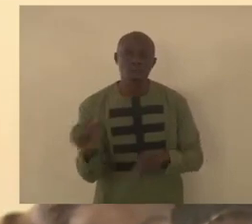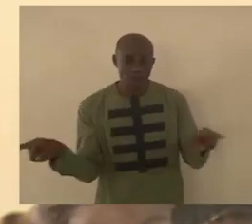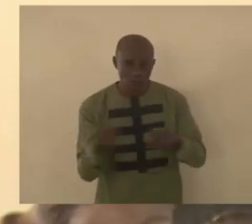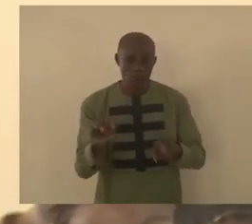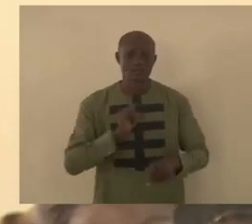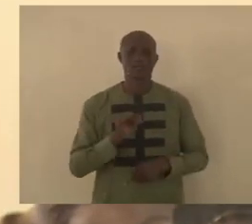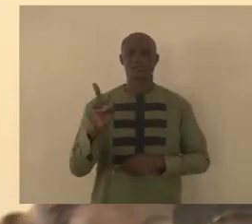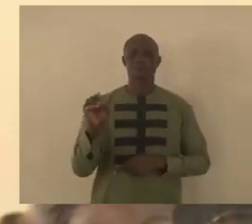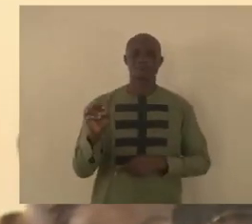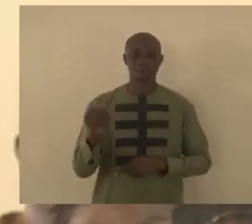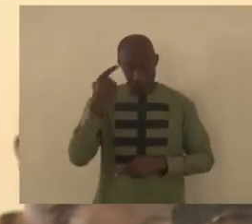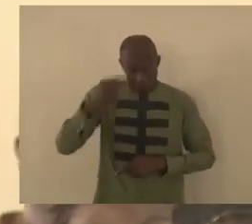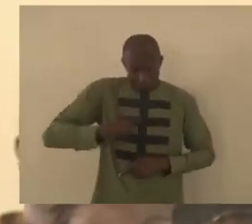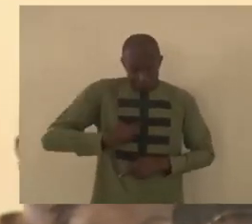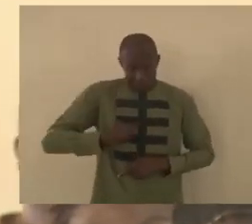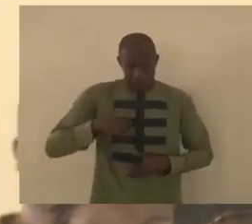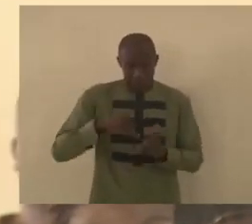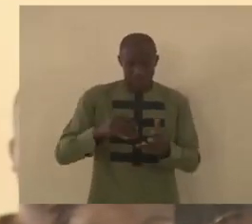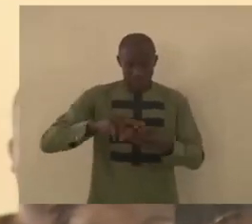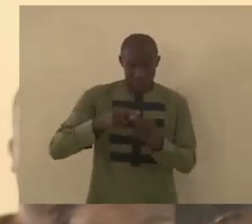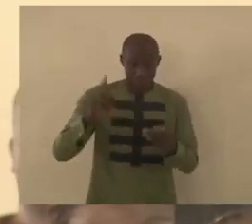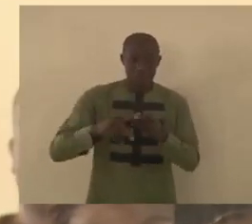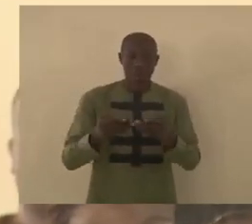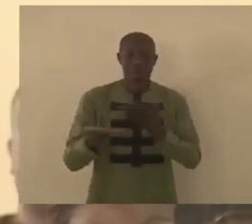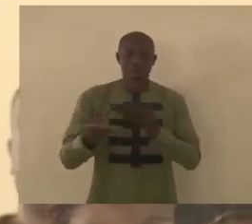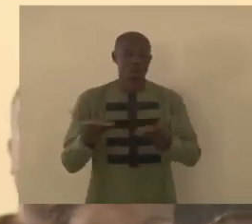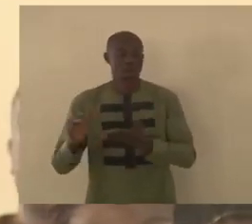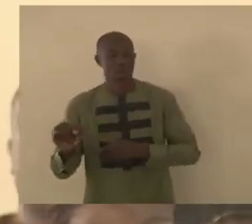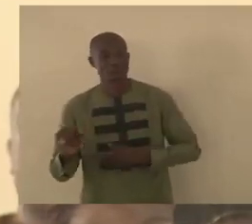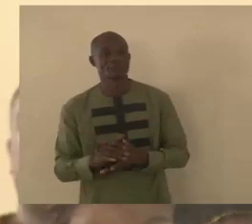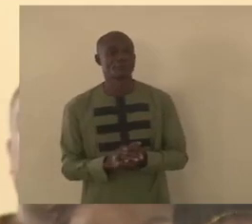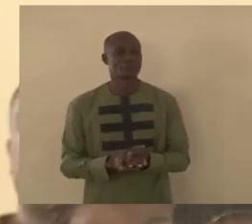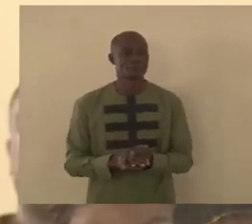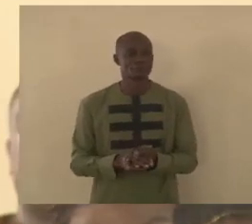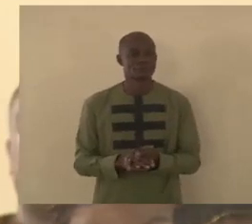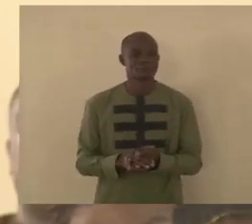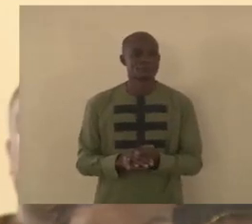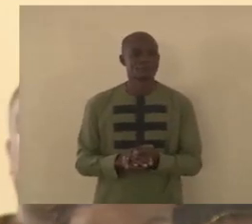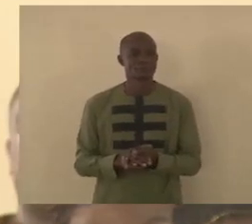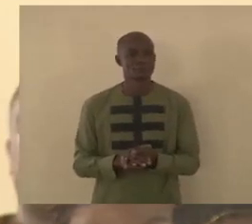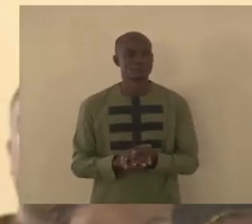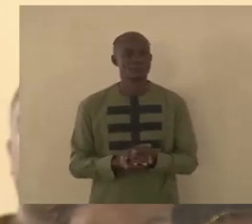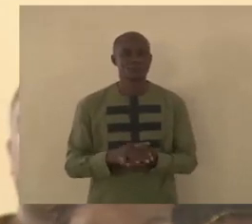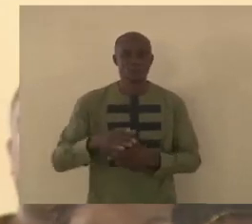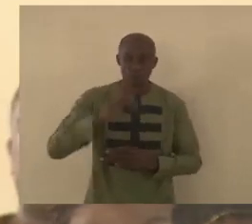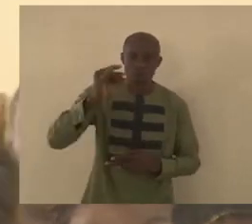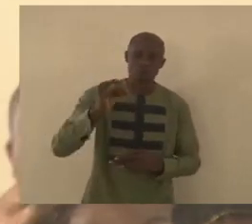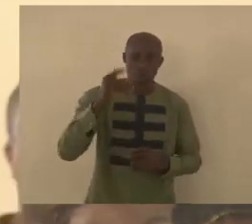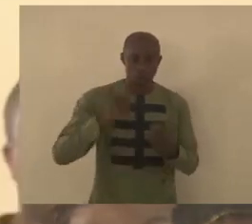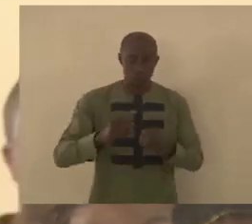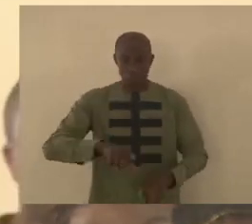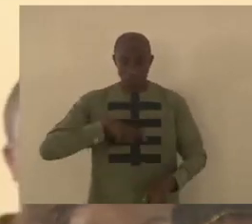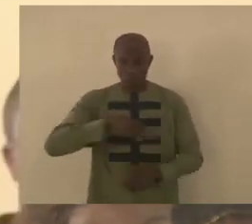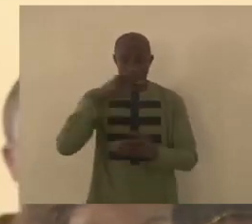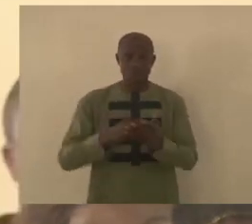do. Now, for me, this is the greatest disservice, those who have been called to do this and chose to